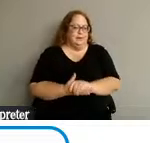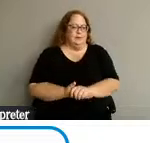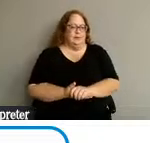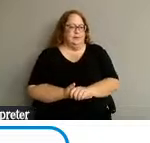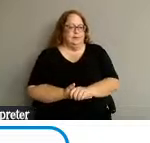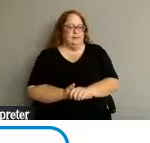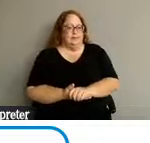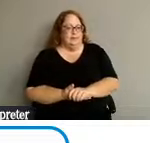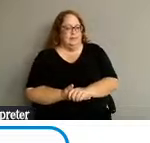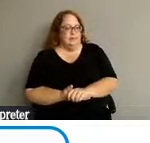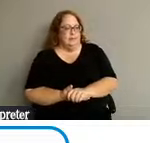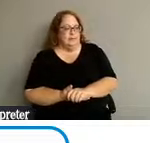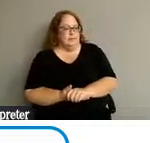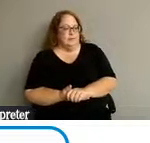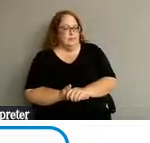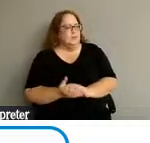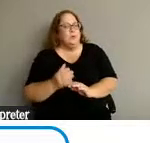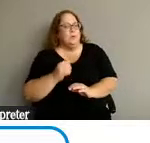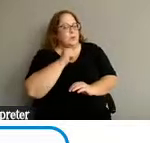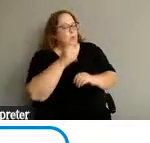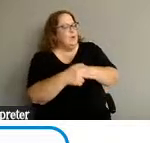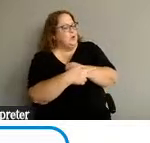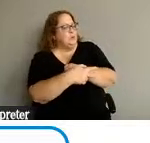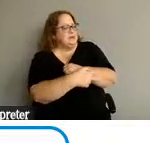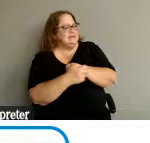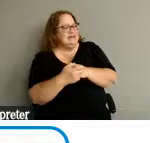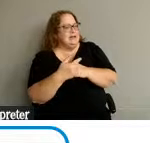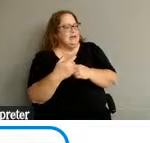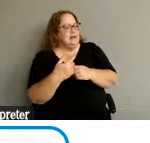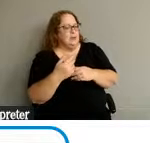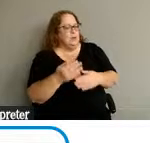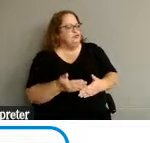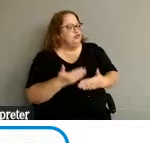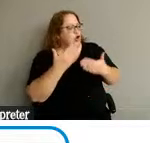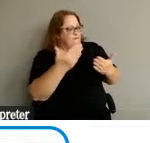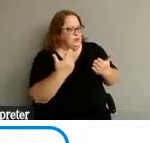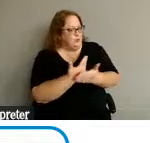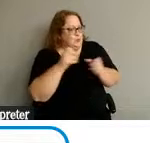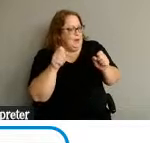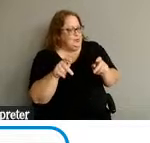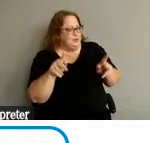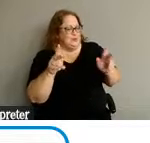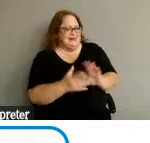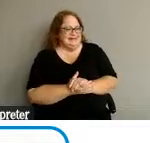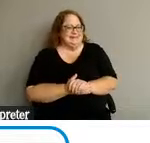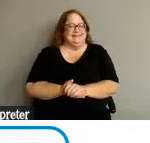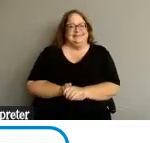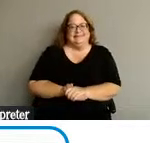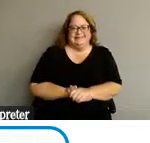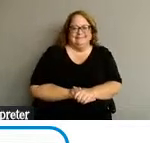We don't steal, we just offer. Yeah, we borrow. Offer, you offer.